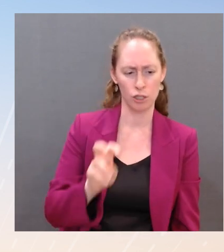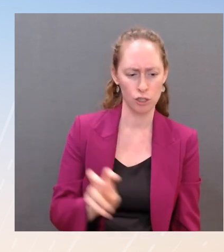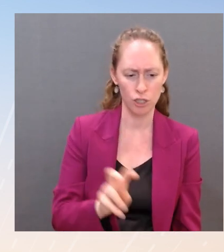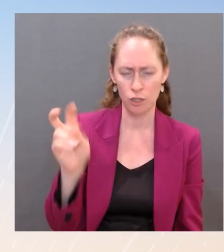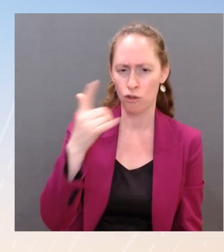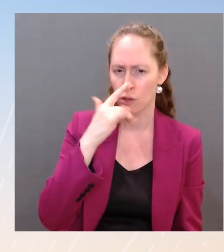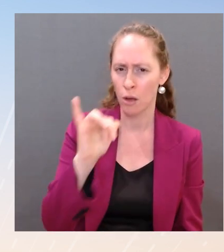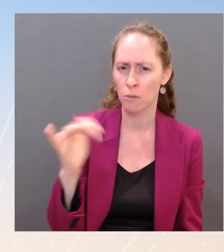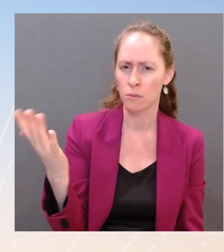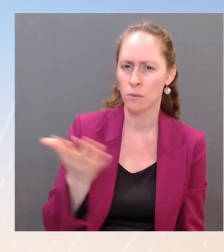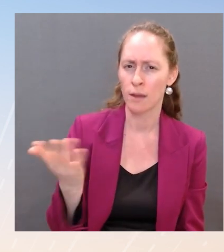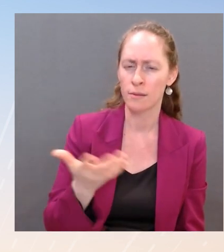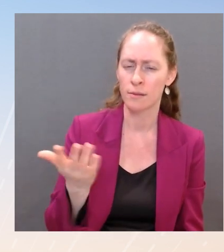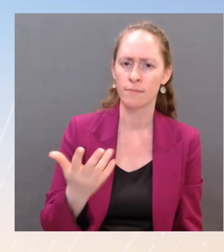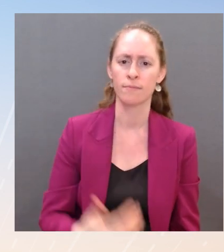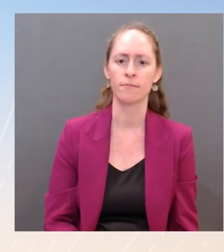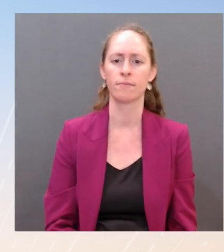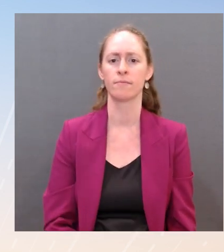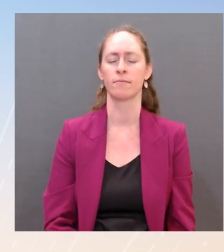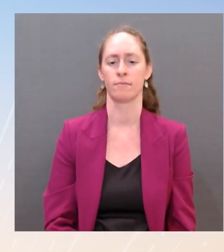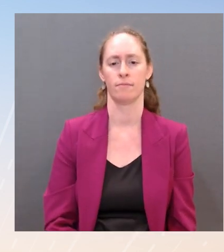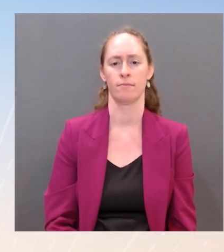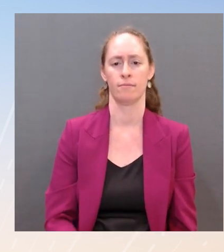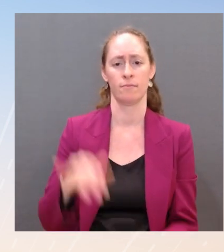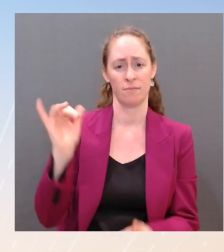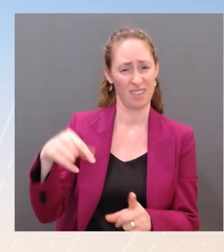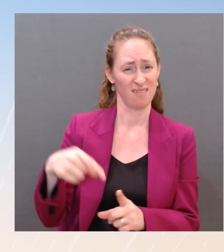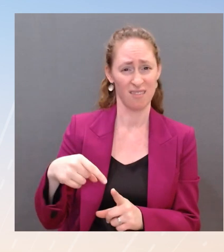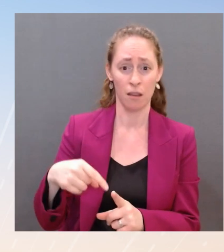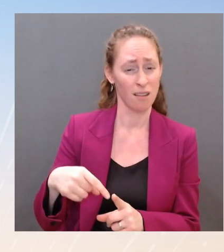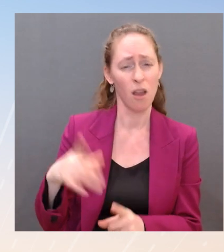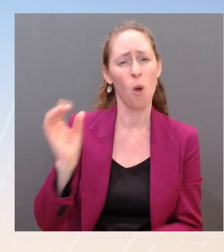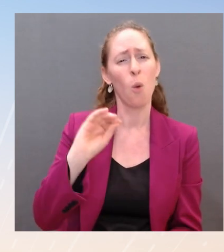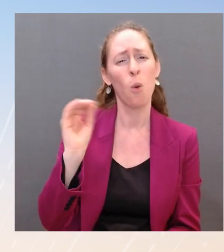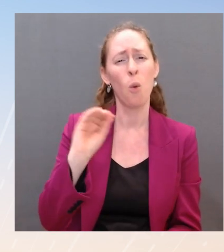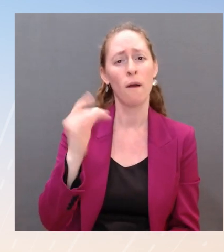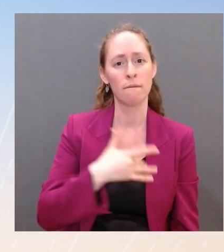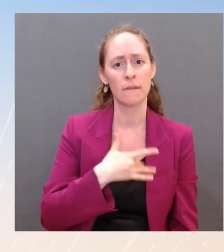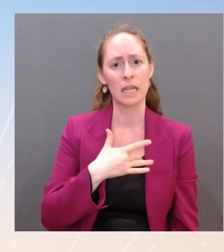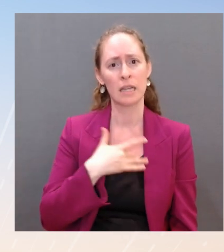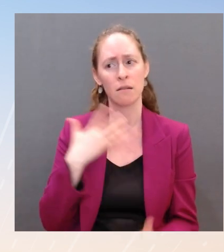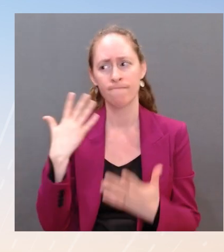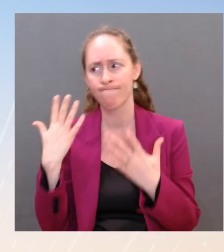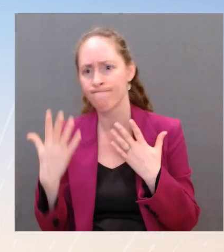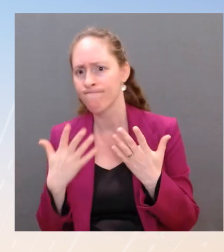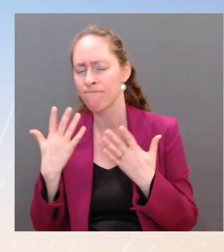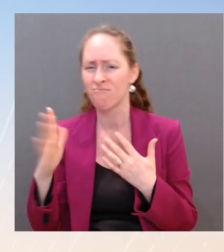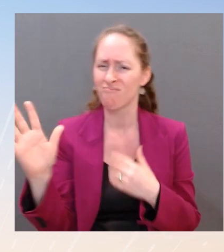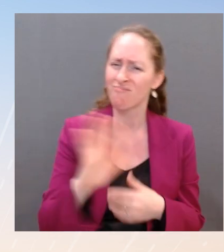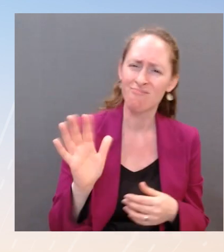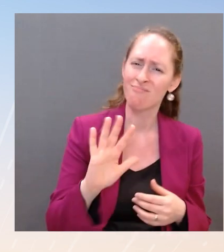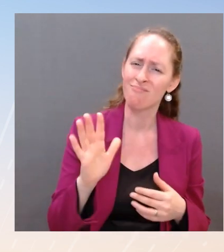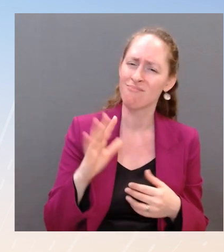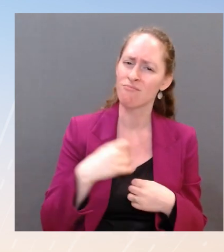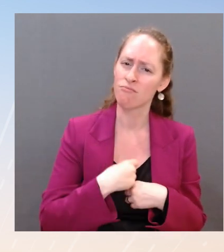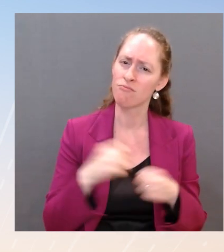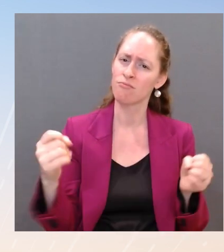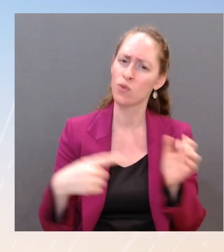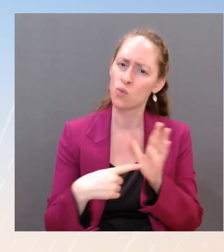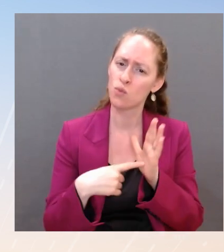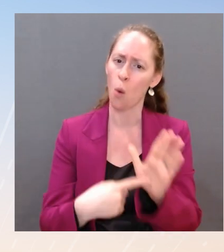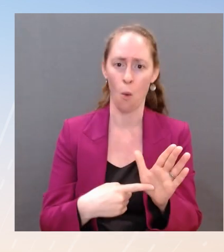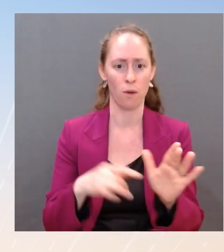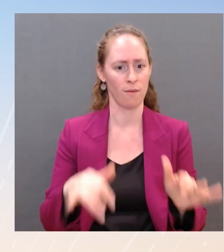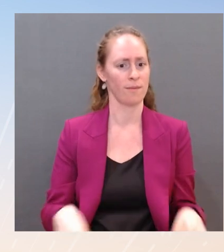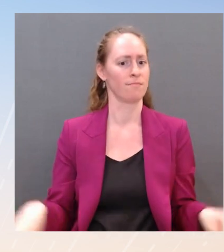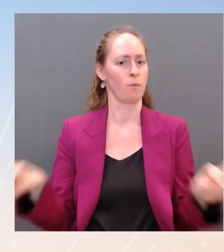freely and without shame. That's why an event like this, especially in a place like this, is so important. Mental health is very